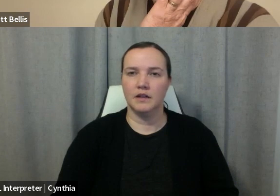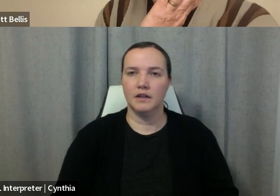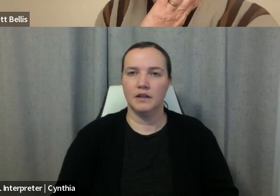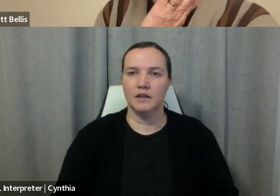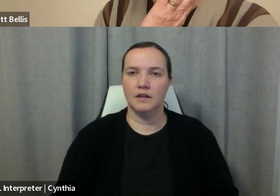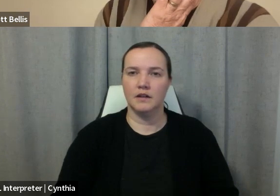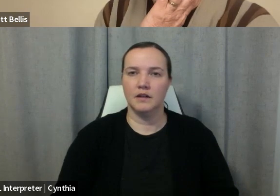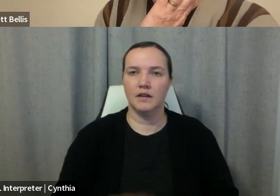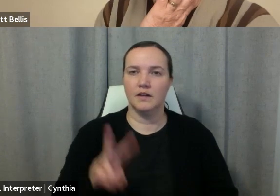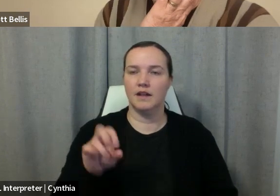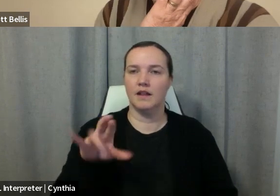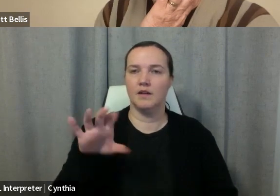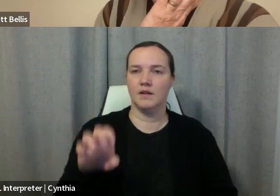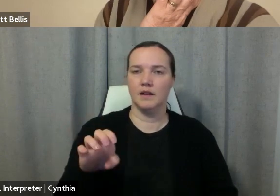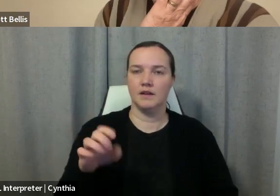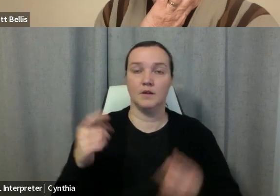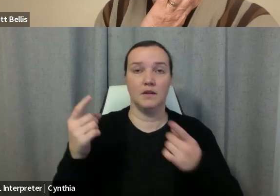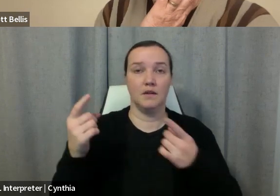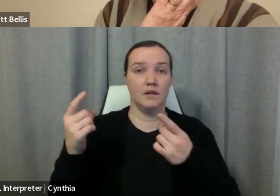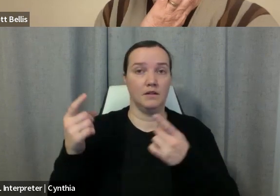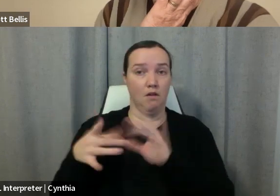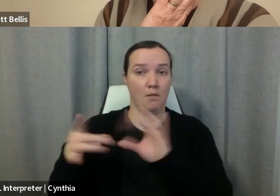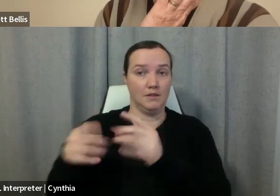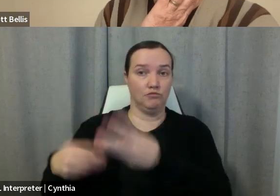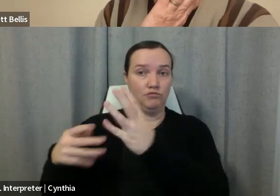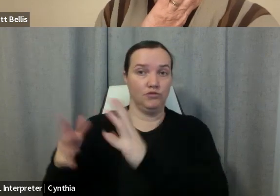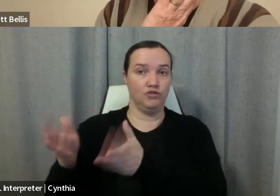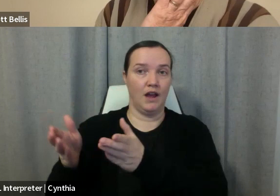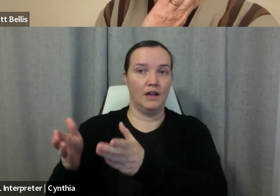Valerie saying space was created to discuss different perspectives.